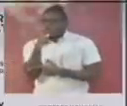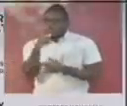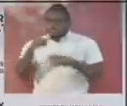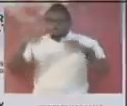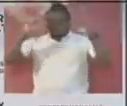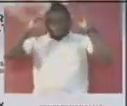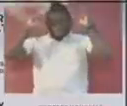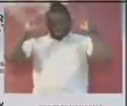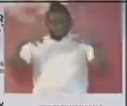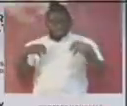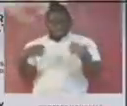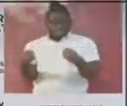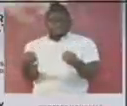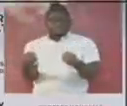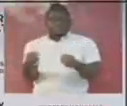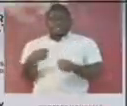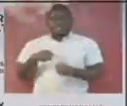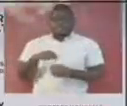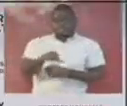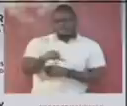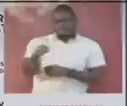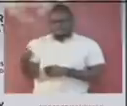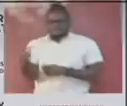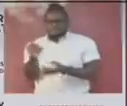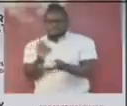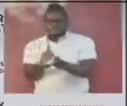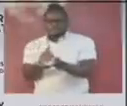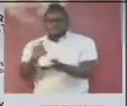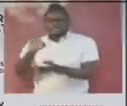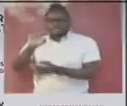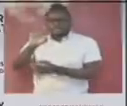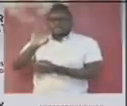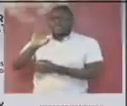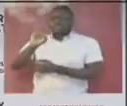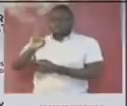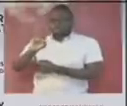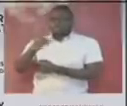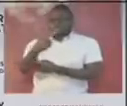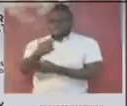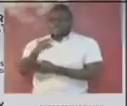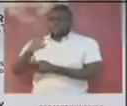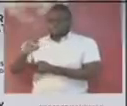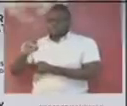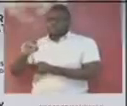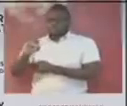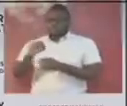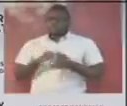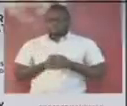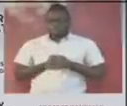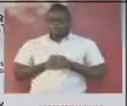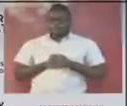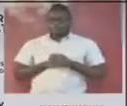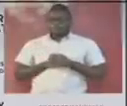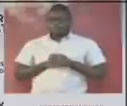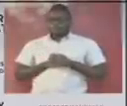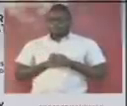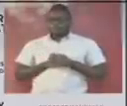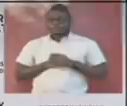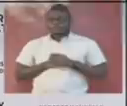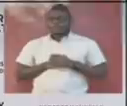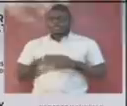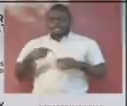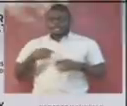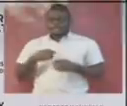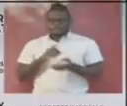Dr. Hazel Othello, Director of Mental Health at the Ministry of Health, and Dr. Carla Maria Alexander from the Faculty of